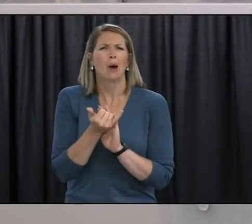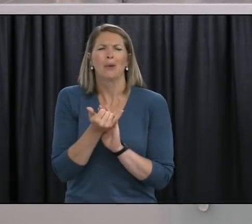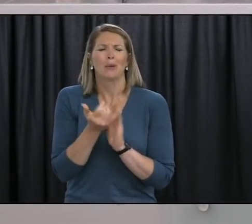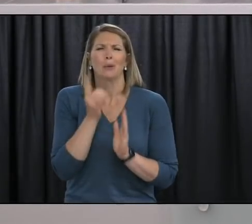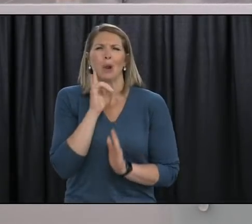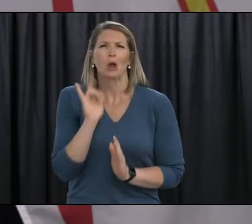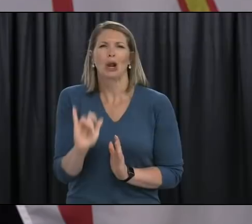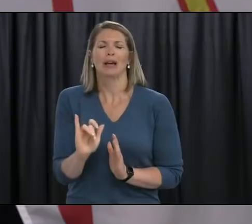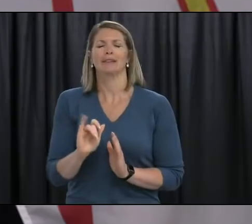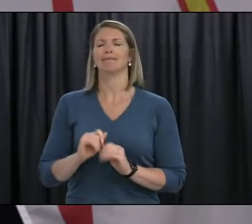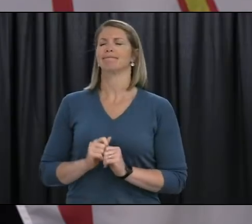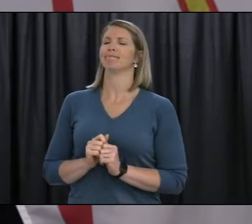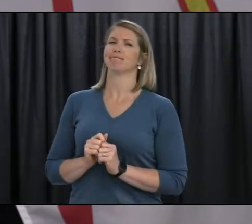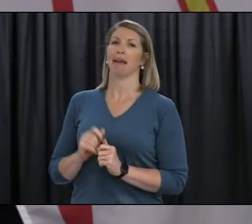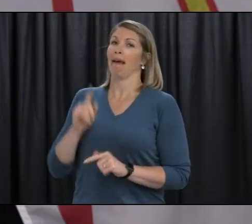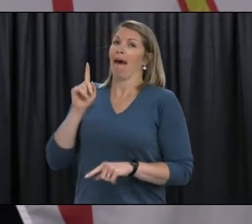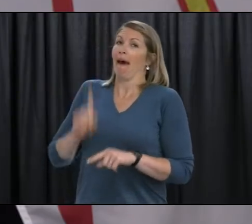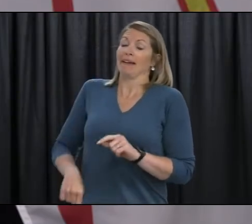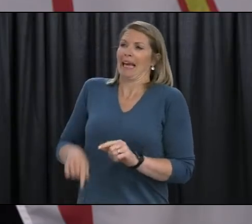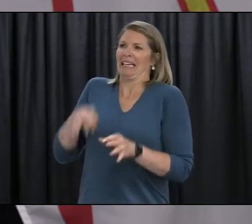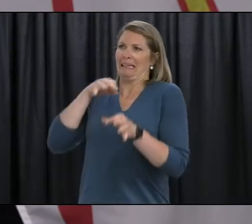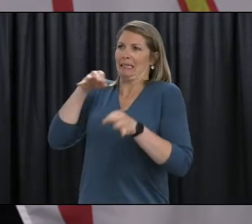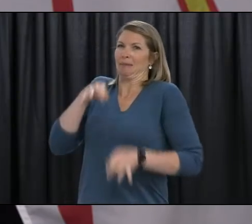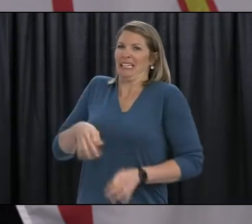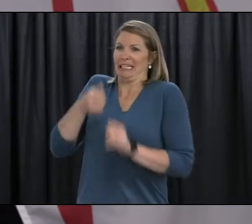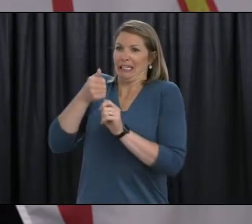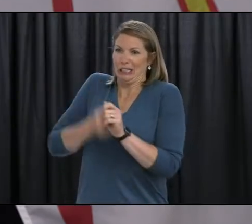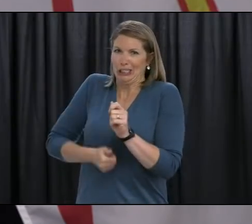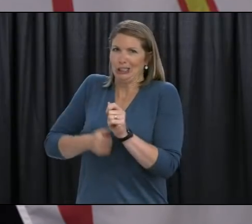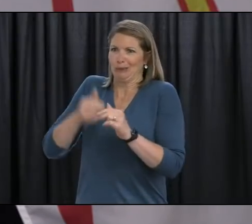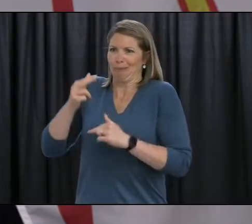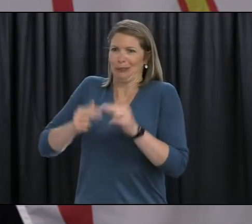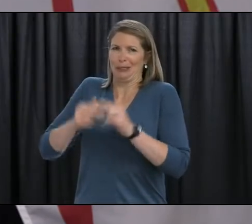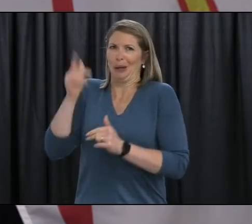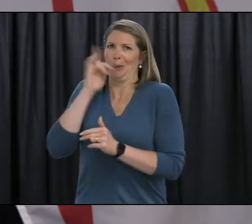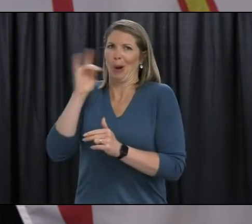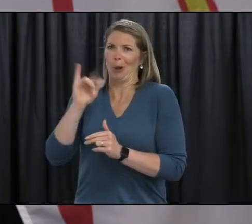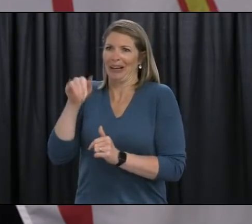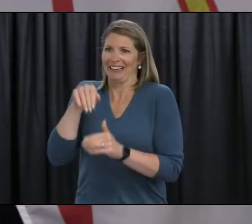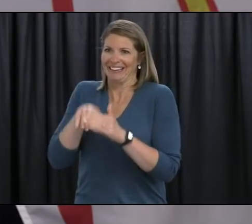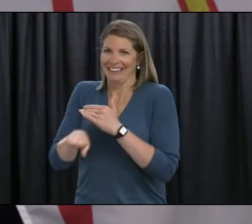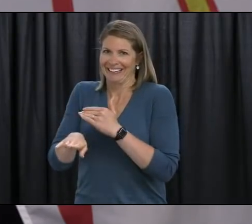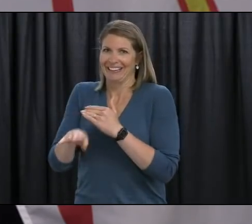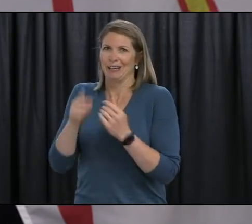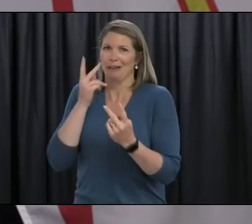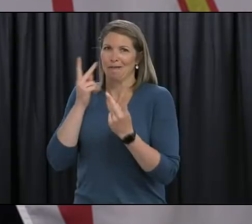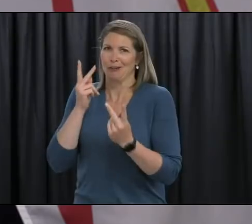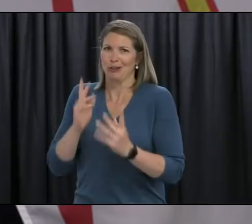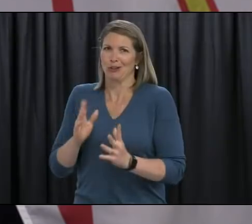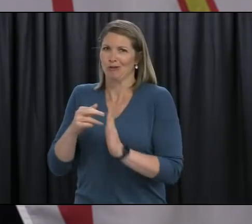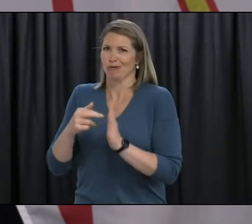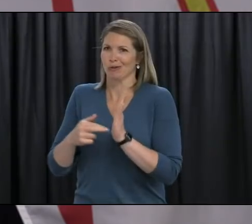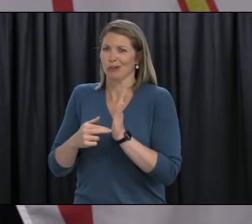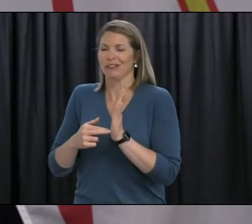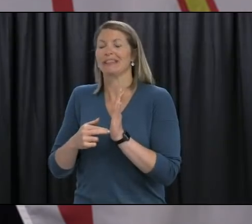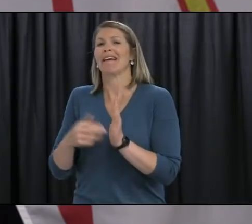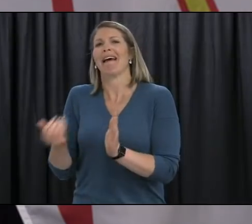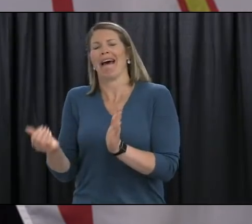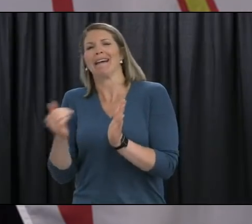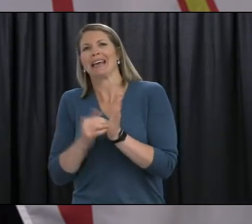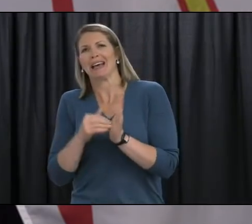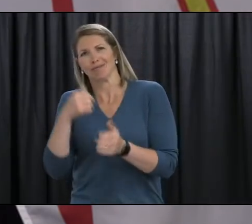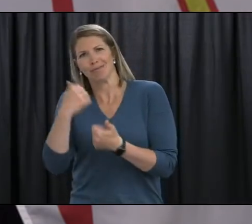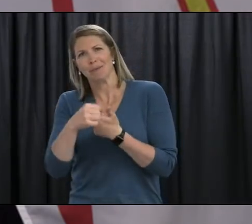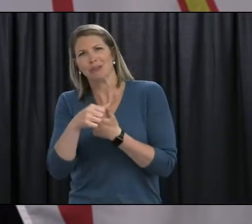I can't get down into the details of every home and how they're going to do this. Obviously, that's something that has, again, that's that local context that you